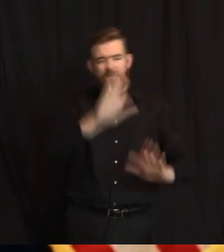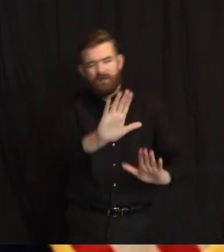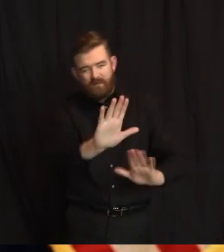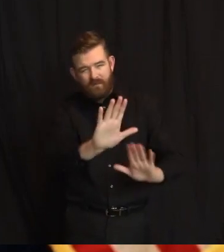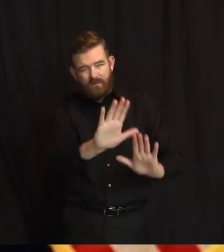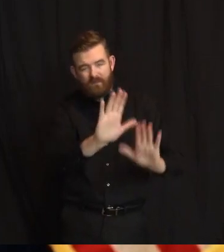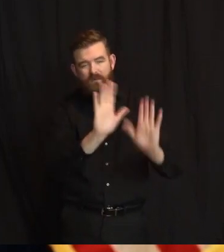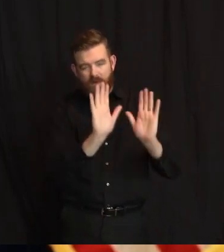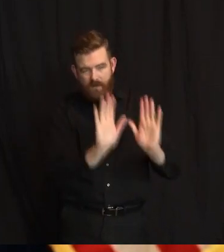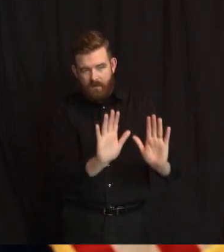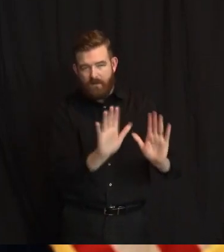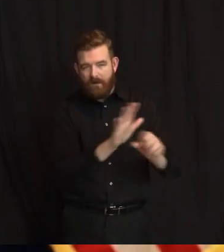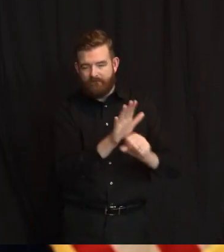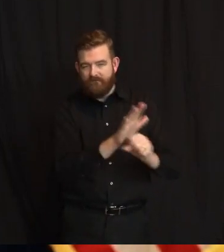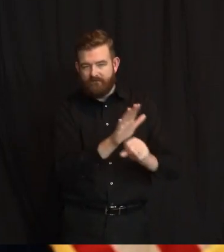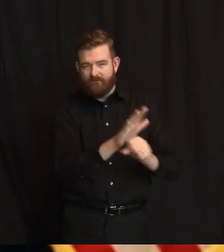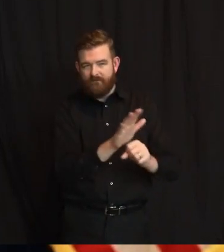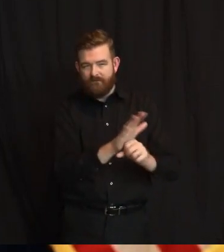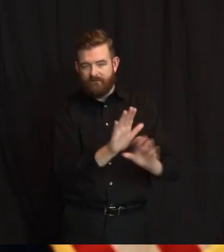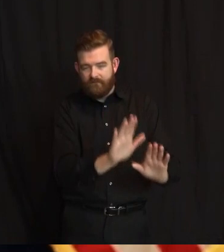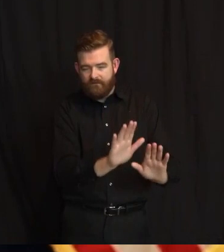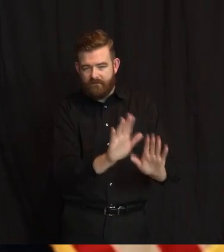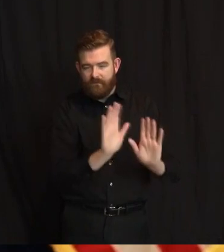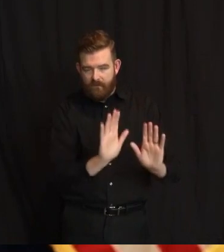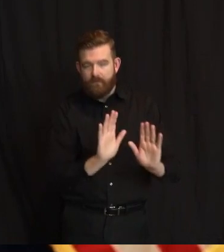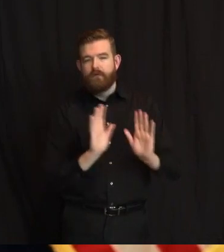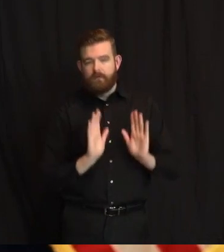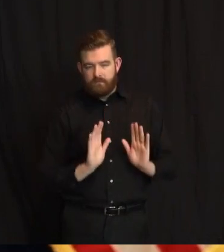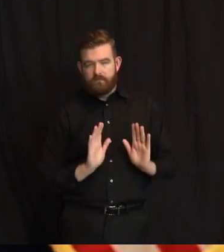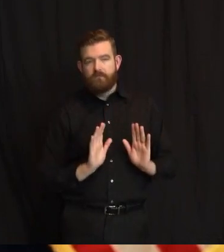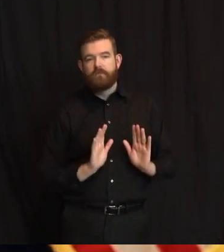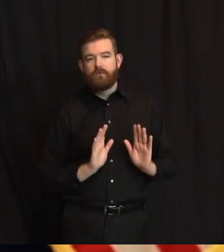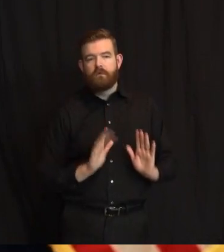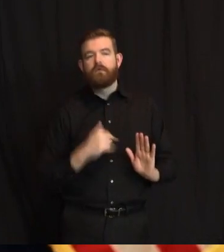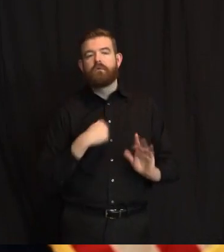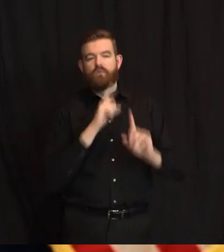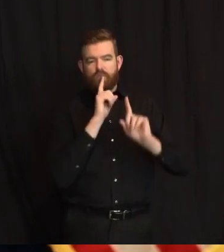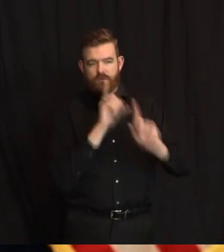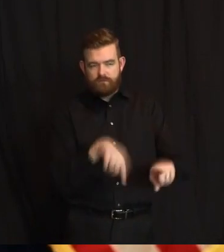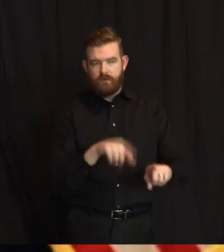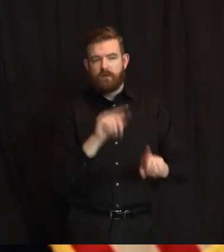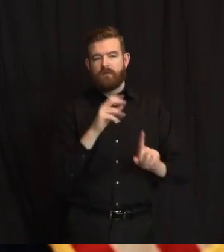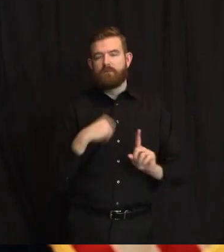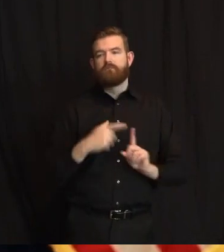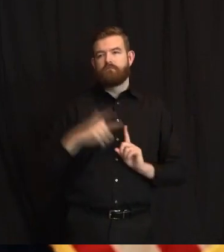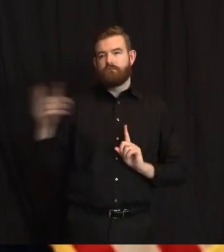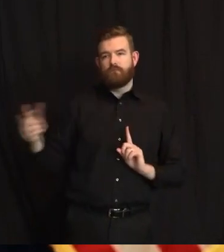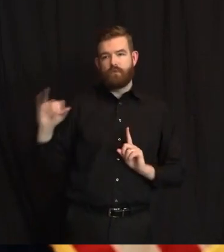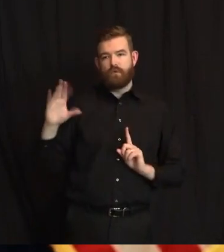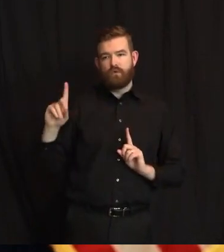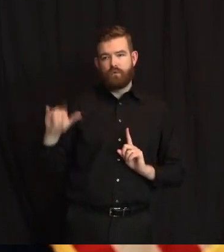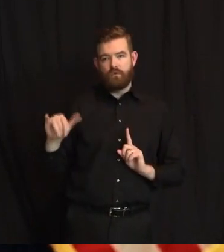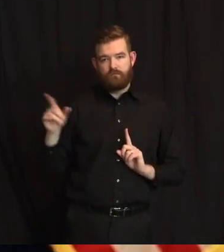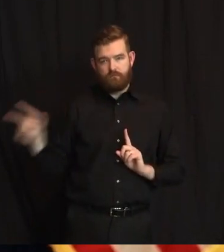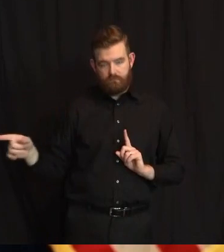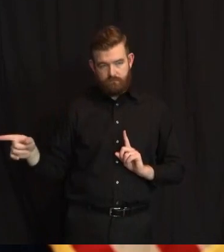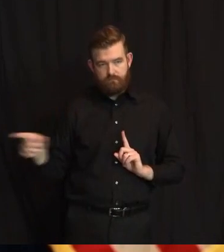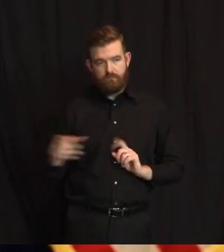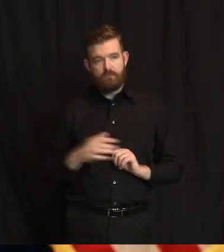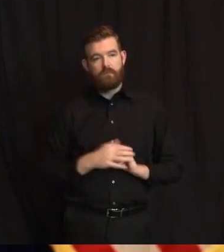Judy? You're going to get the bulk of this for obvious reasons. We've said this from day one, that long-term